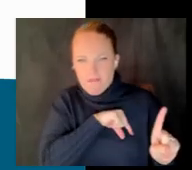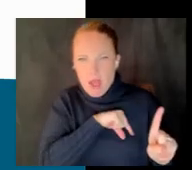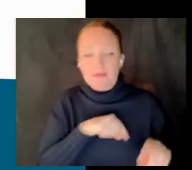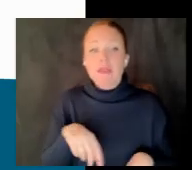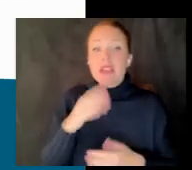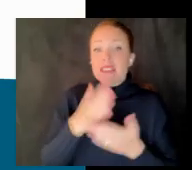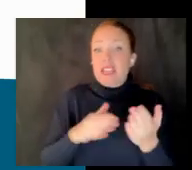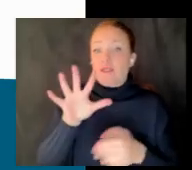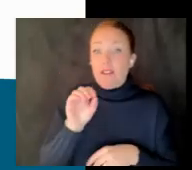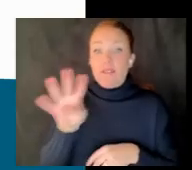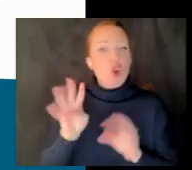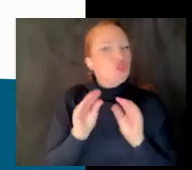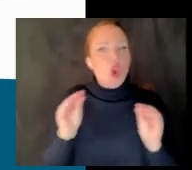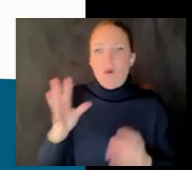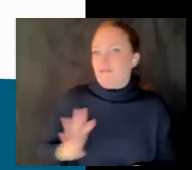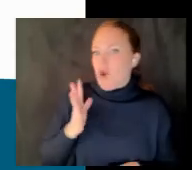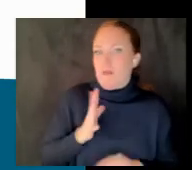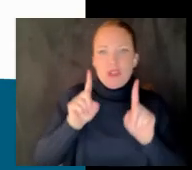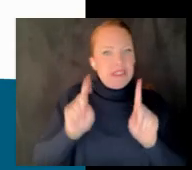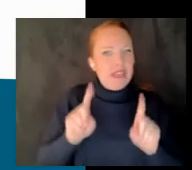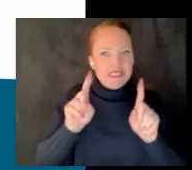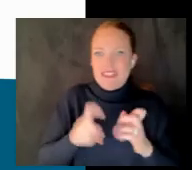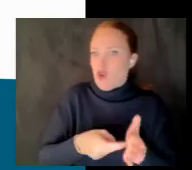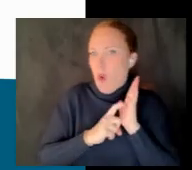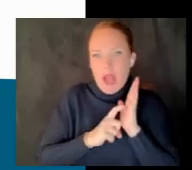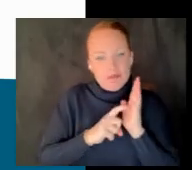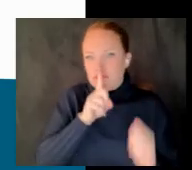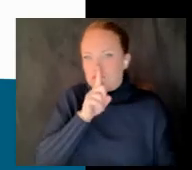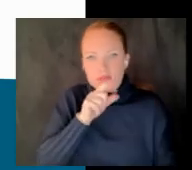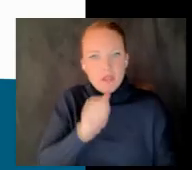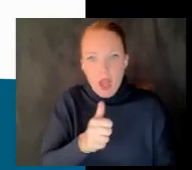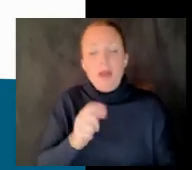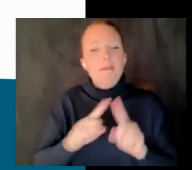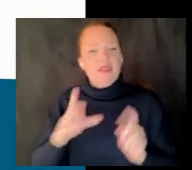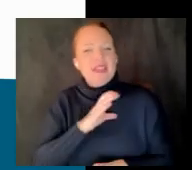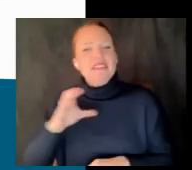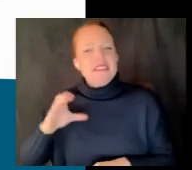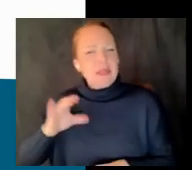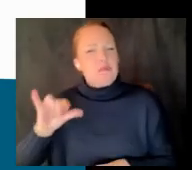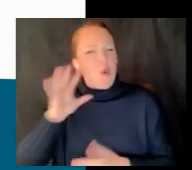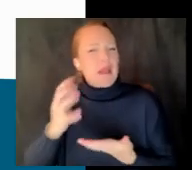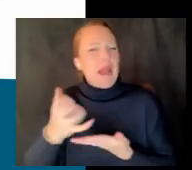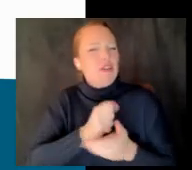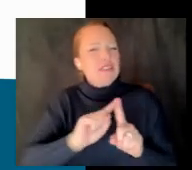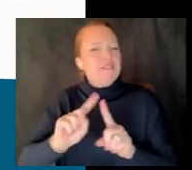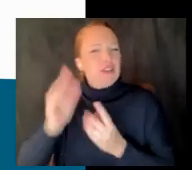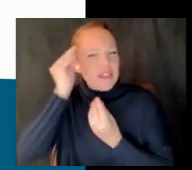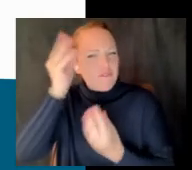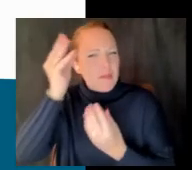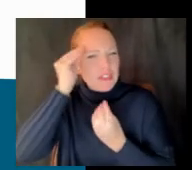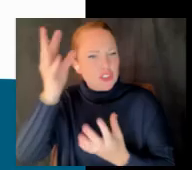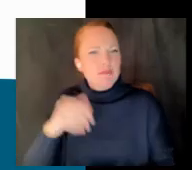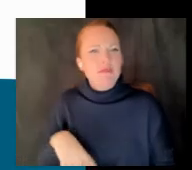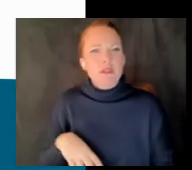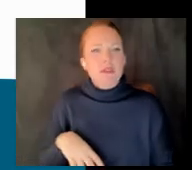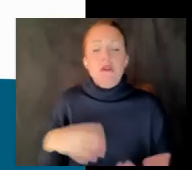504, no formal testing is required. However, the committee must consider a variety of information. A single source of